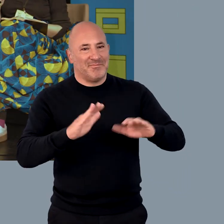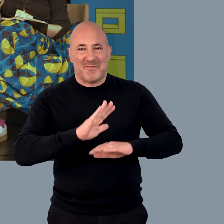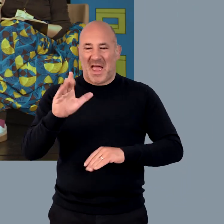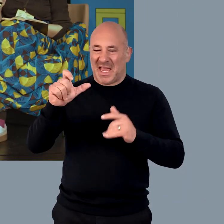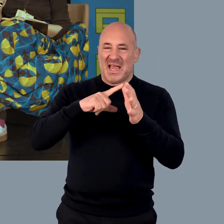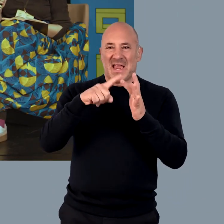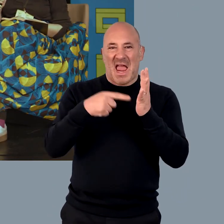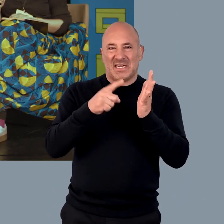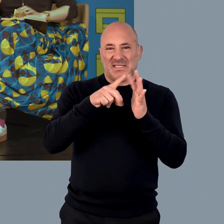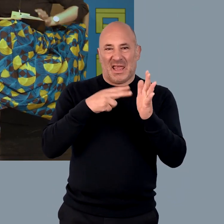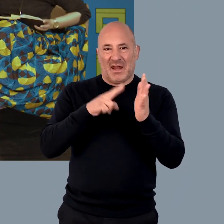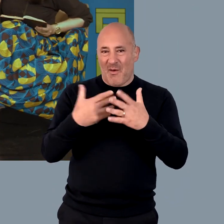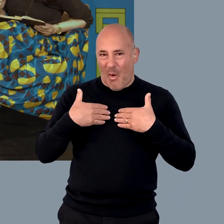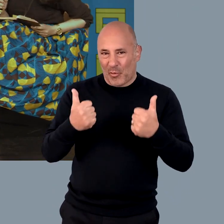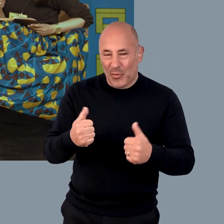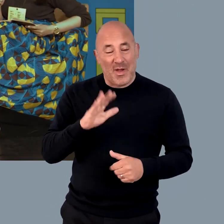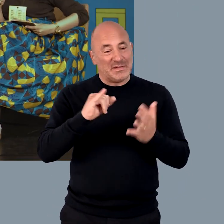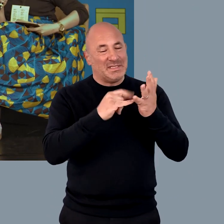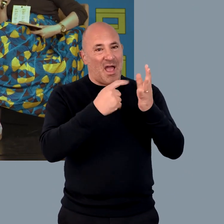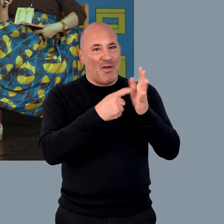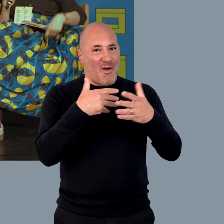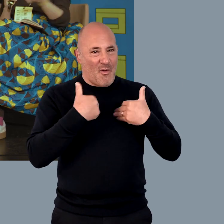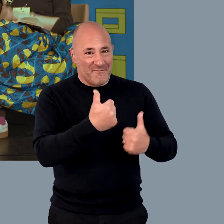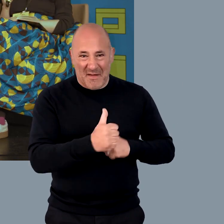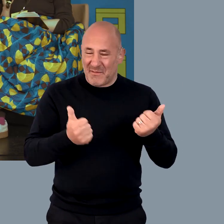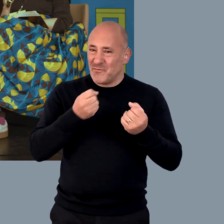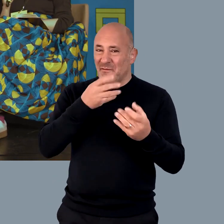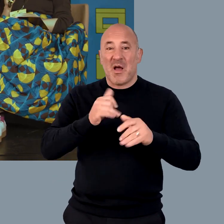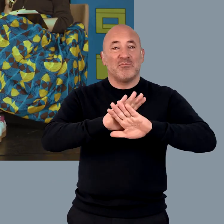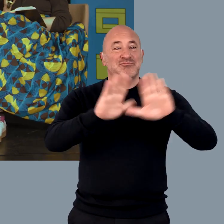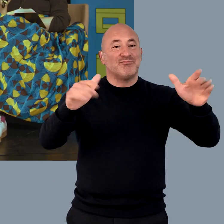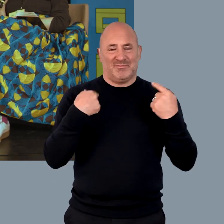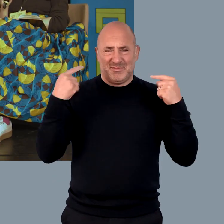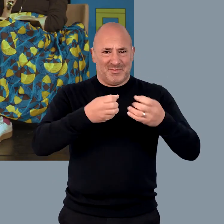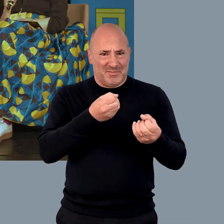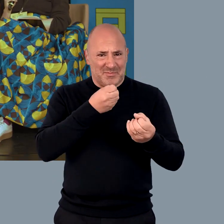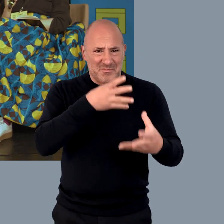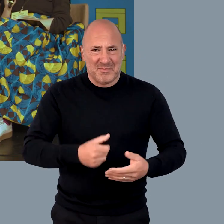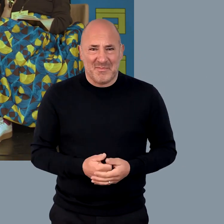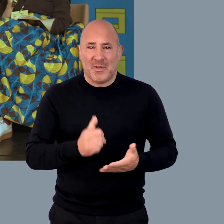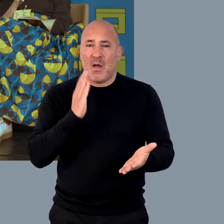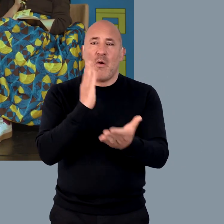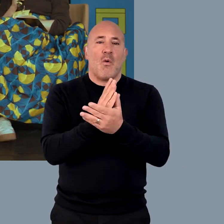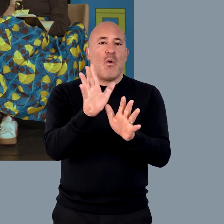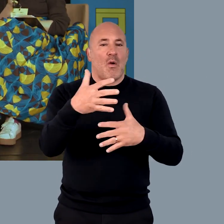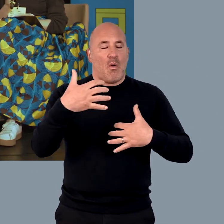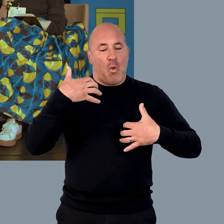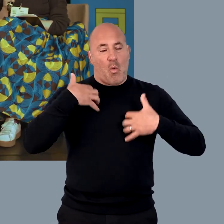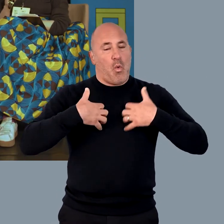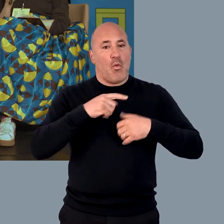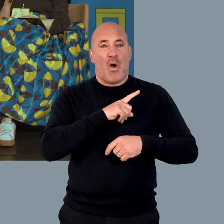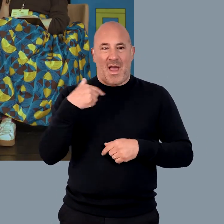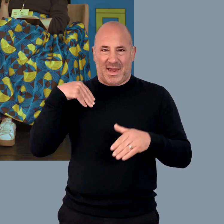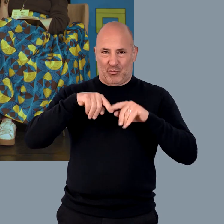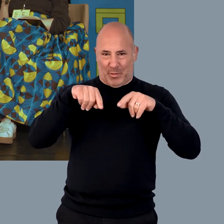Good afternoon. Hi, Caitlin. How are you doing? Hi, Sara. How are you? Good, good. Wonderful. Hi, everyone. It's so great to be here. I have to say I was